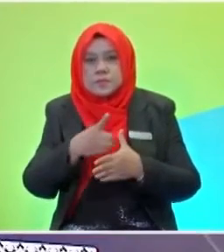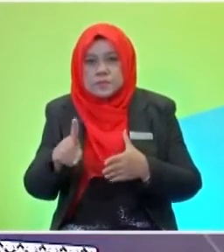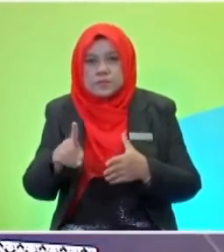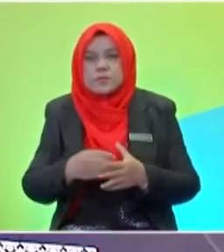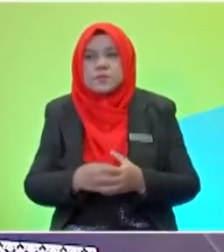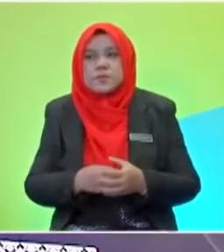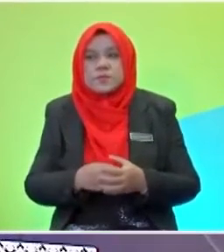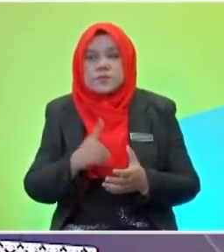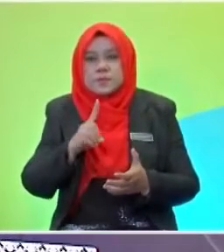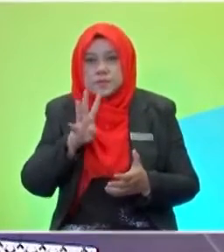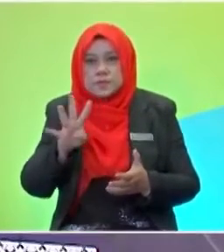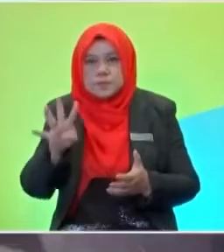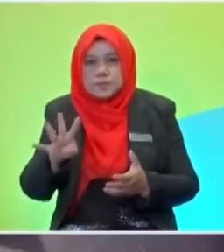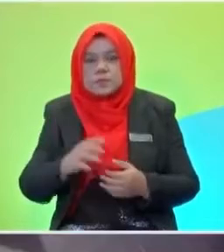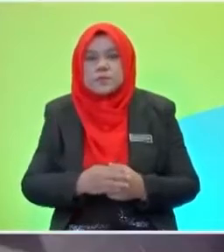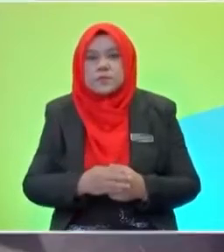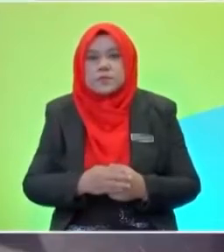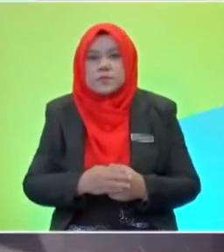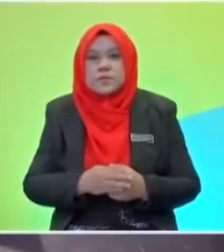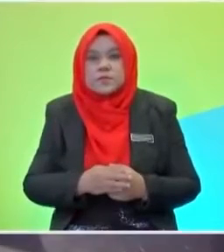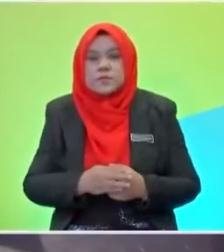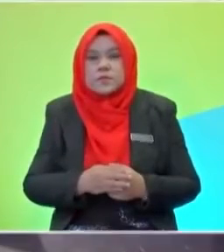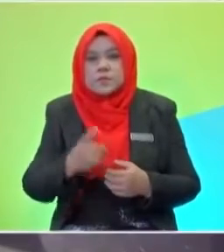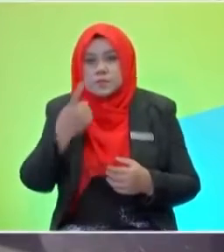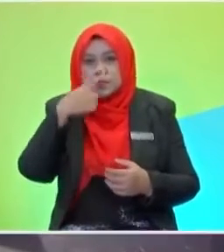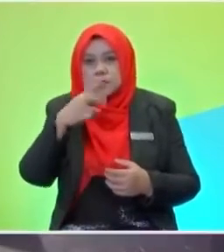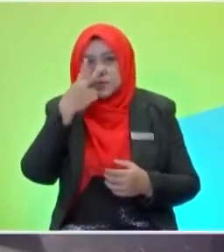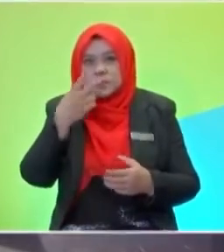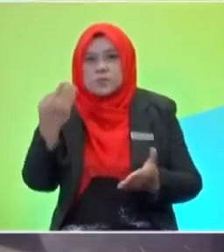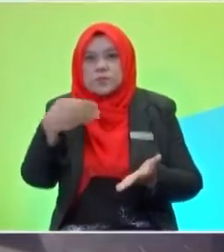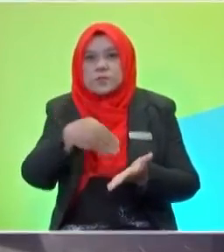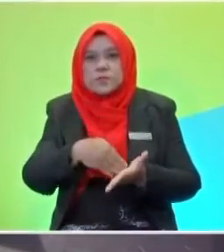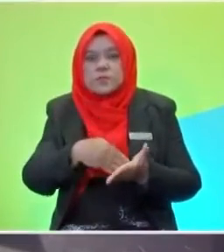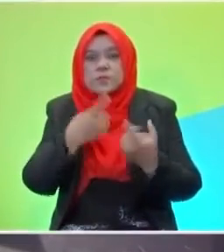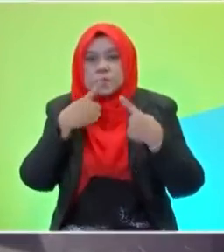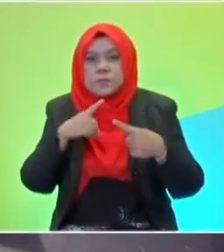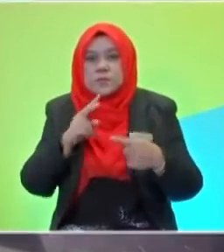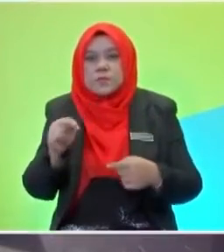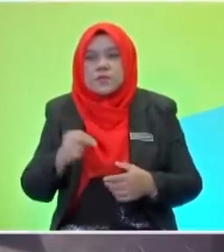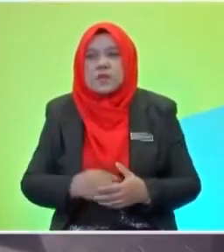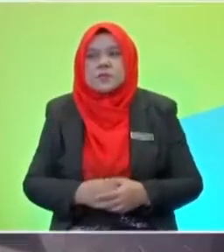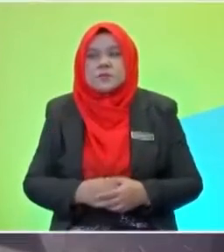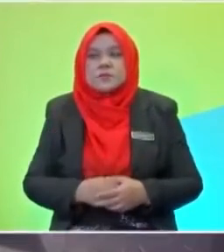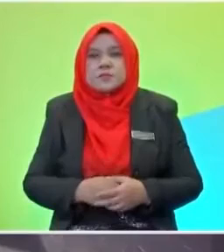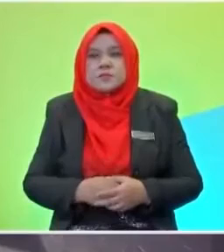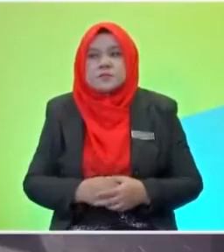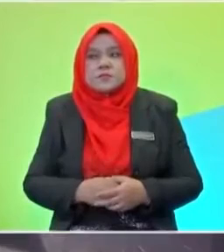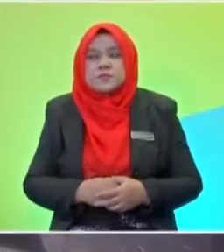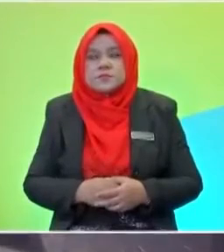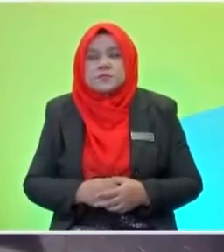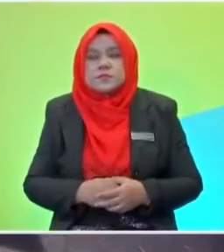get 144. Okay. This is how we check back our answer. Understand? All right. Can we look at one more question, Chris? Sure, sir. All